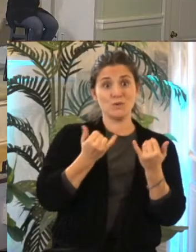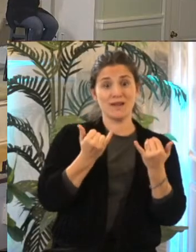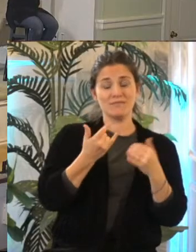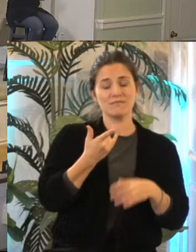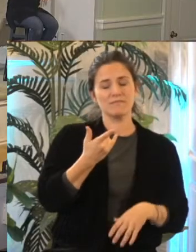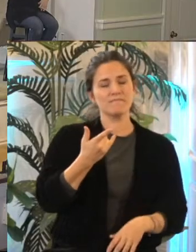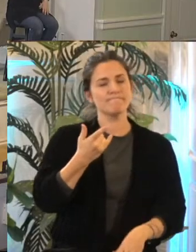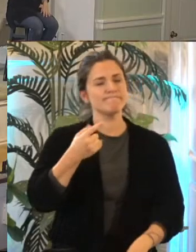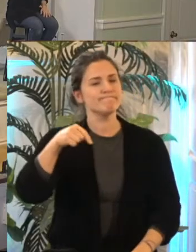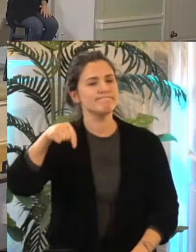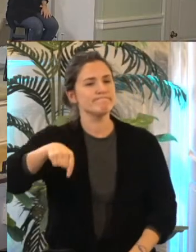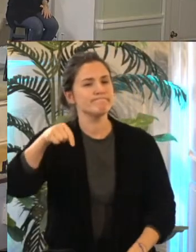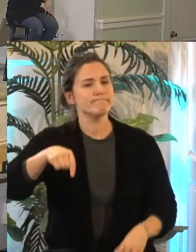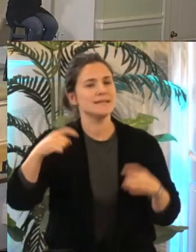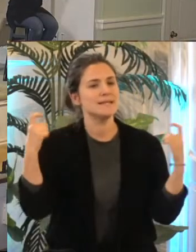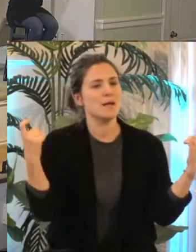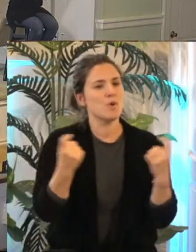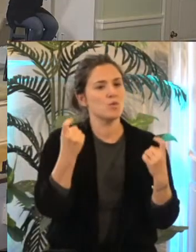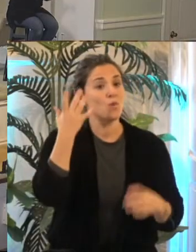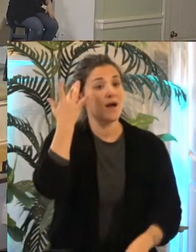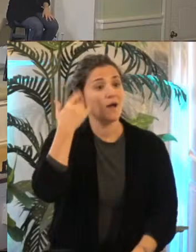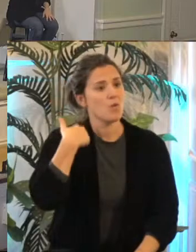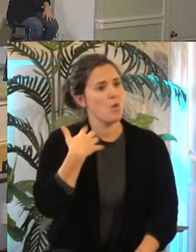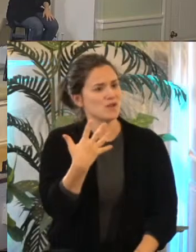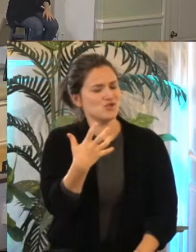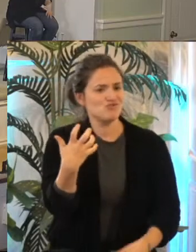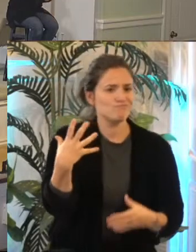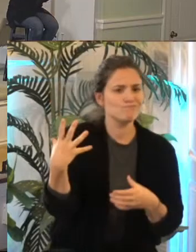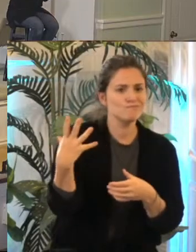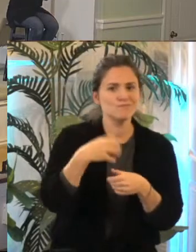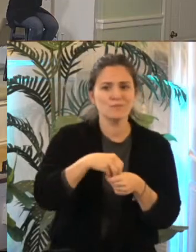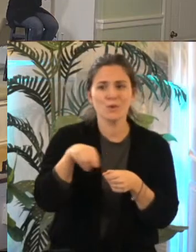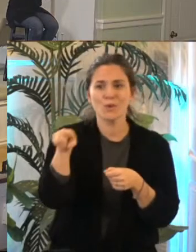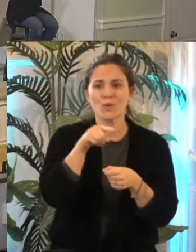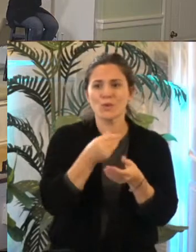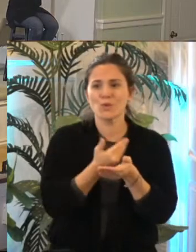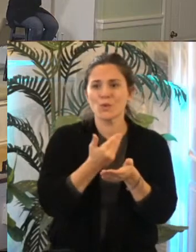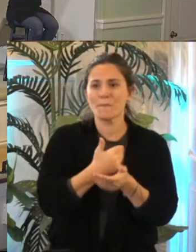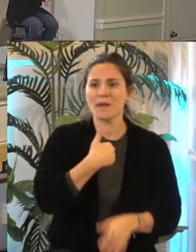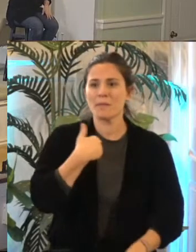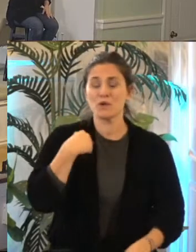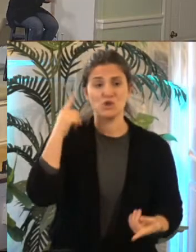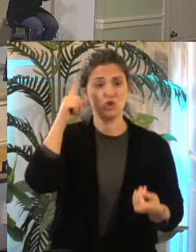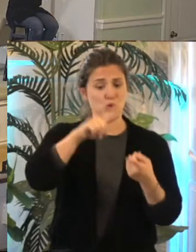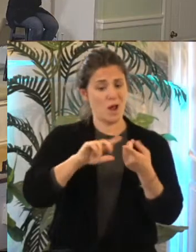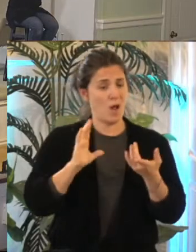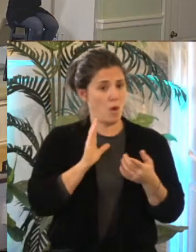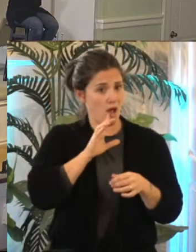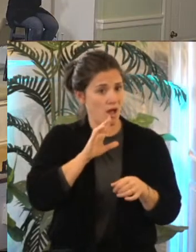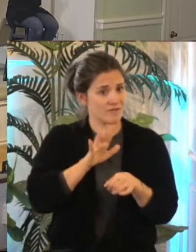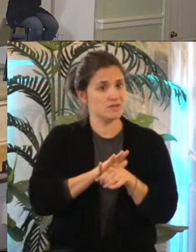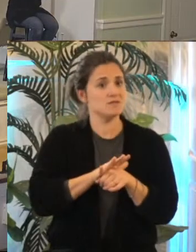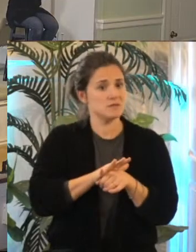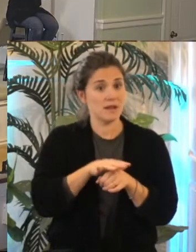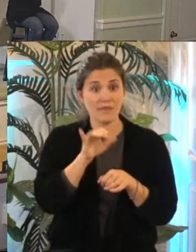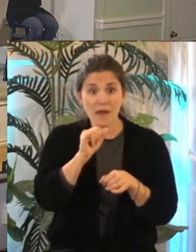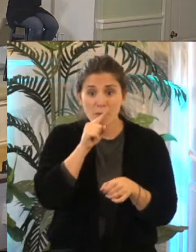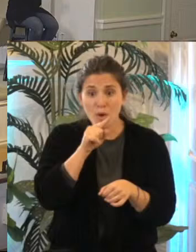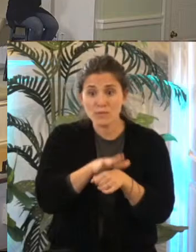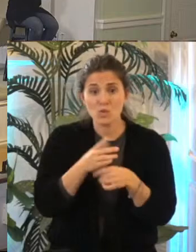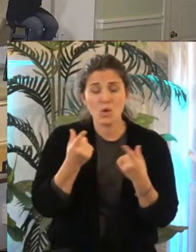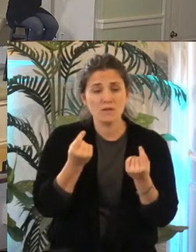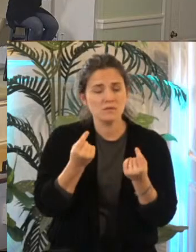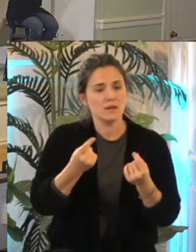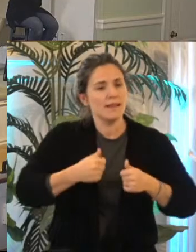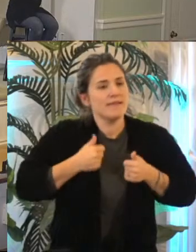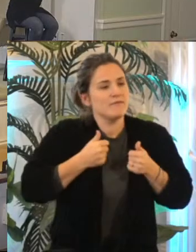as a way of welcoming new members into the covenant of our congregation to dwell together in peace, to seek